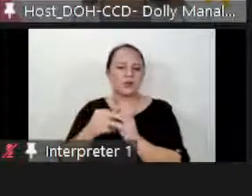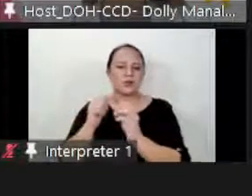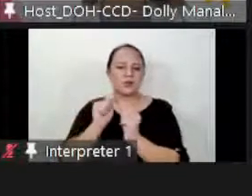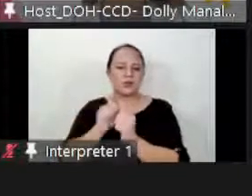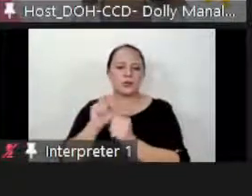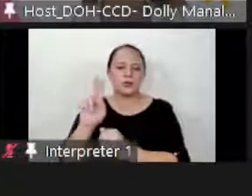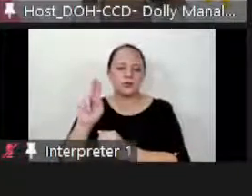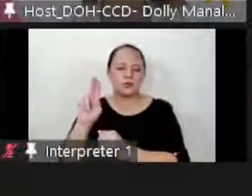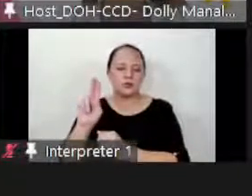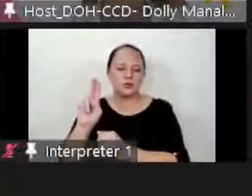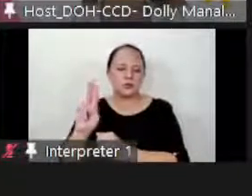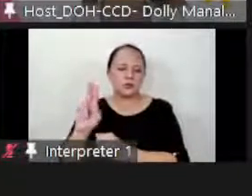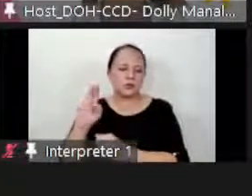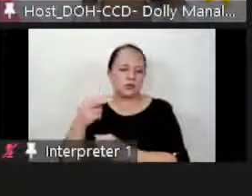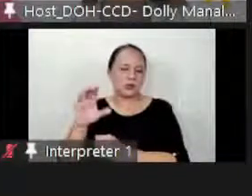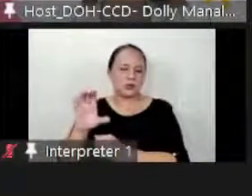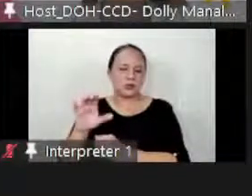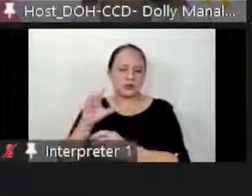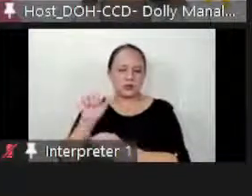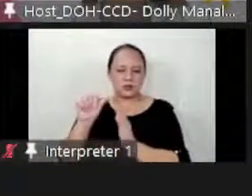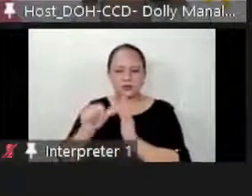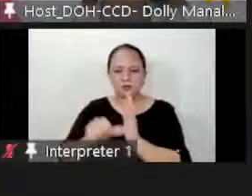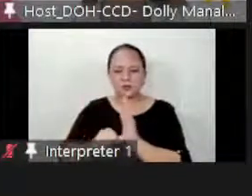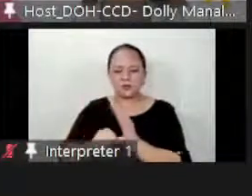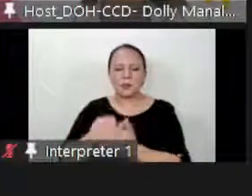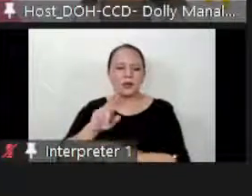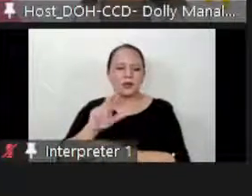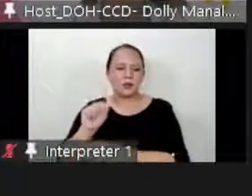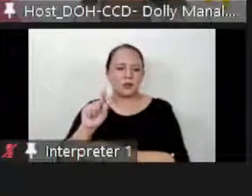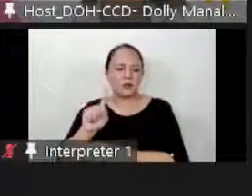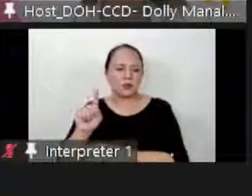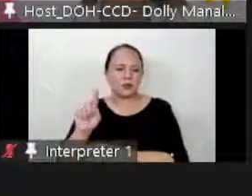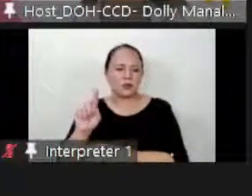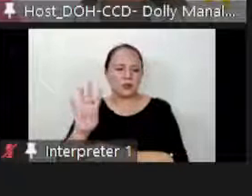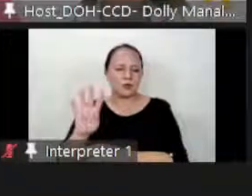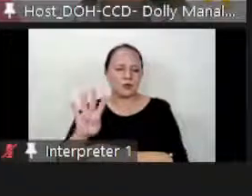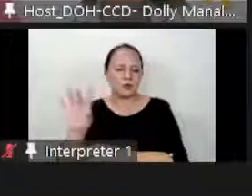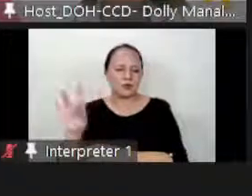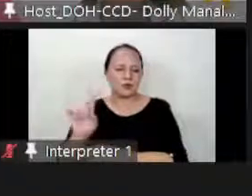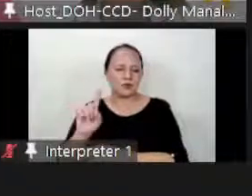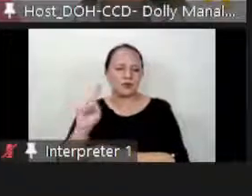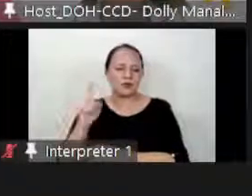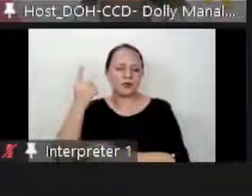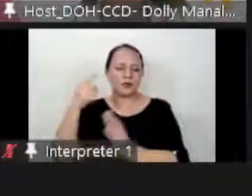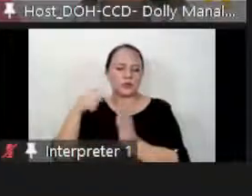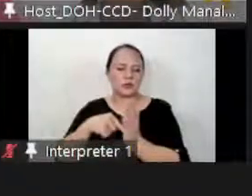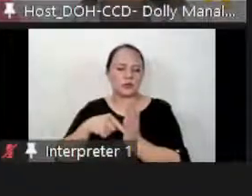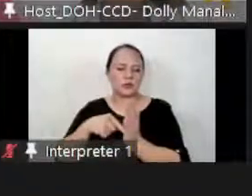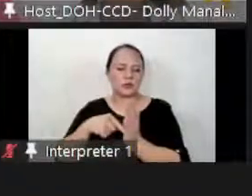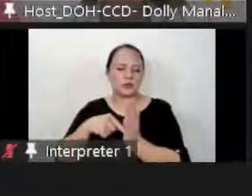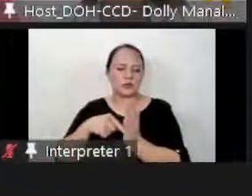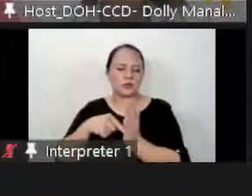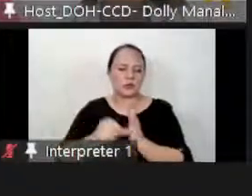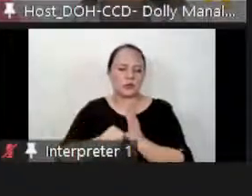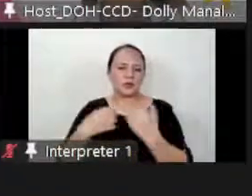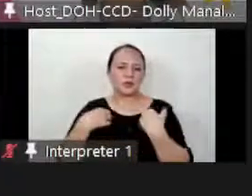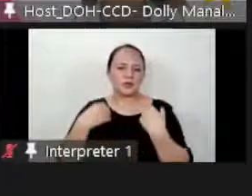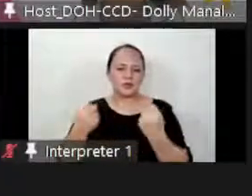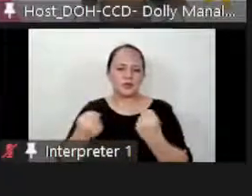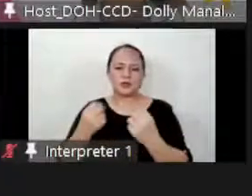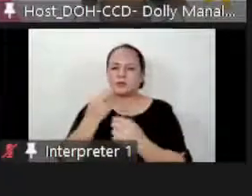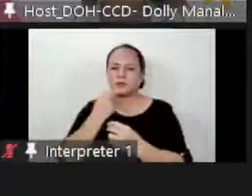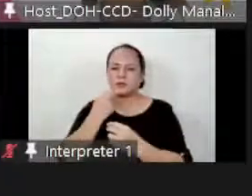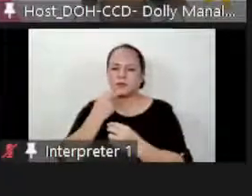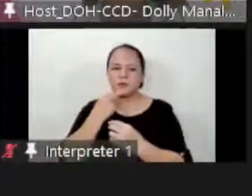Act, RA 1148 or the First 1,000 Days Act, otherwise known as Kalusugan at Nutrisyon